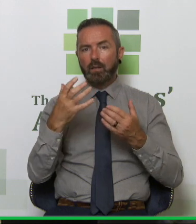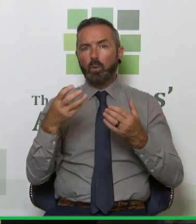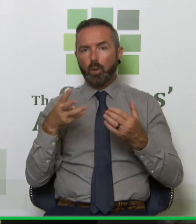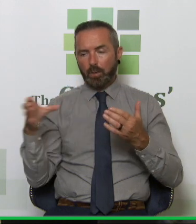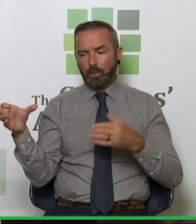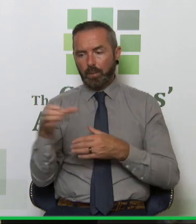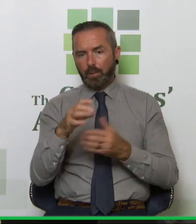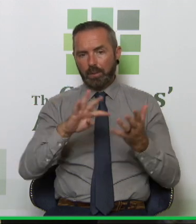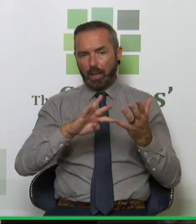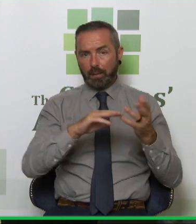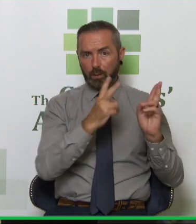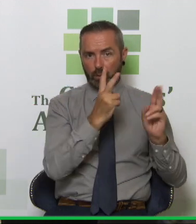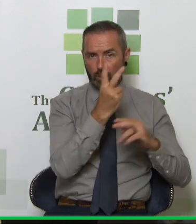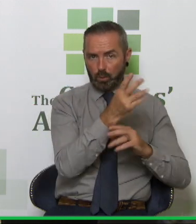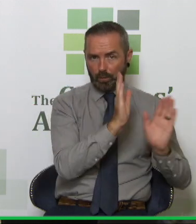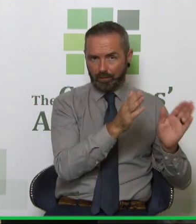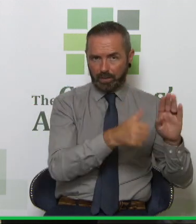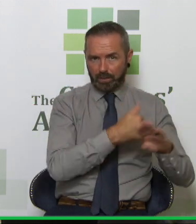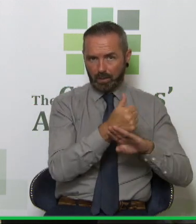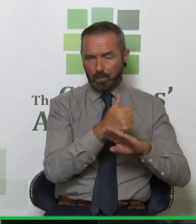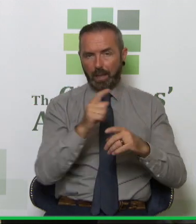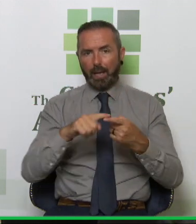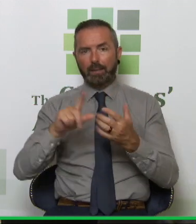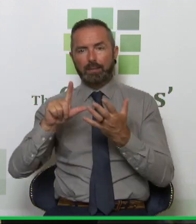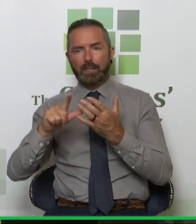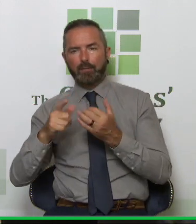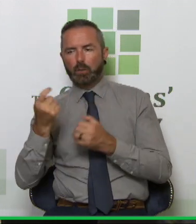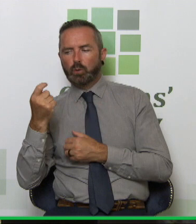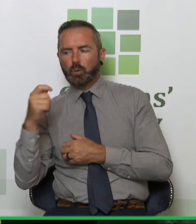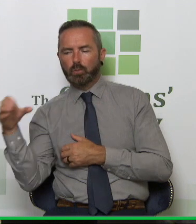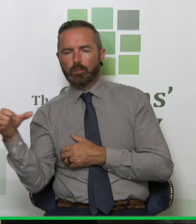have 2 in place and 7 in recruitment, and we'll monitor